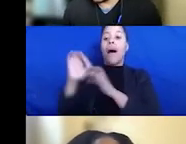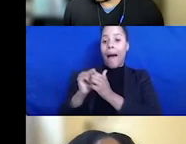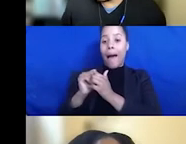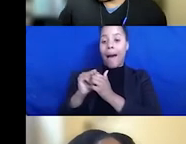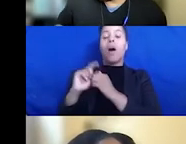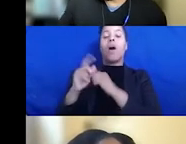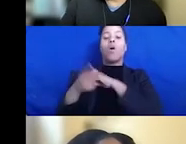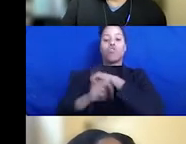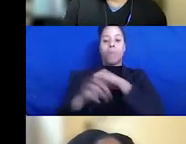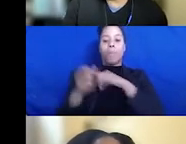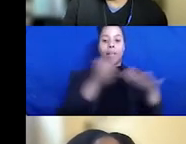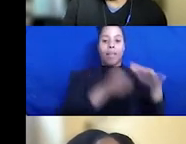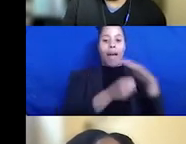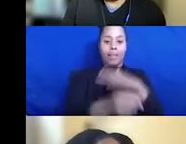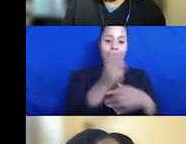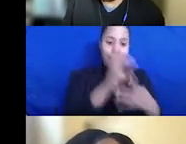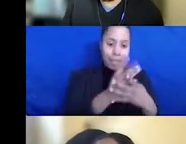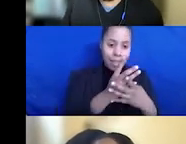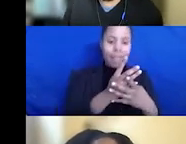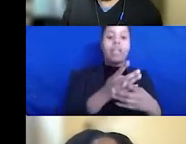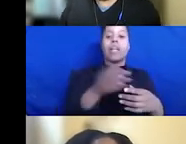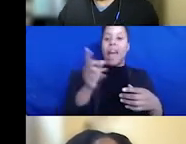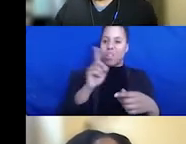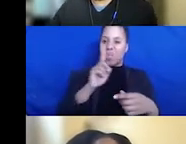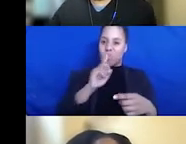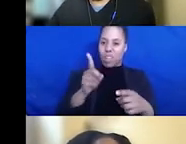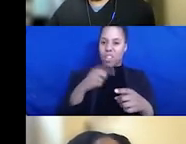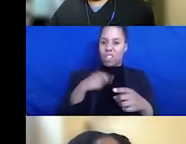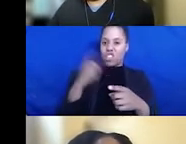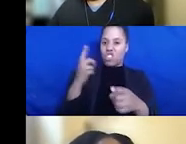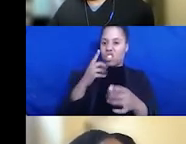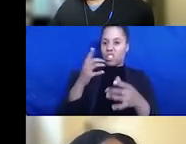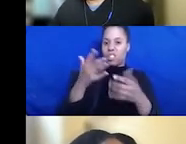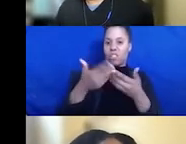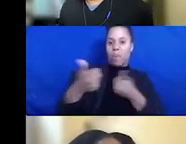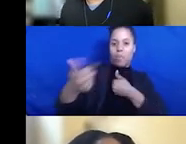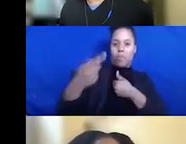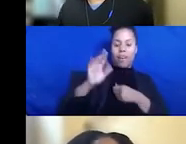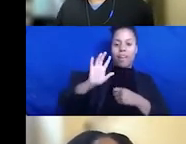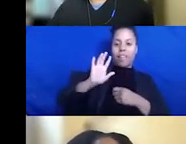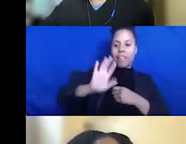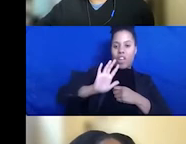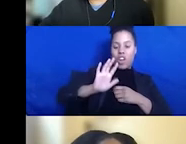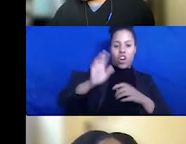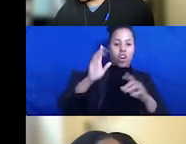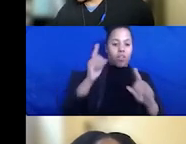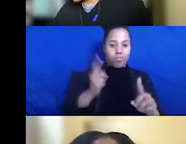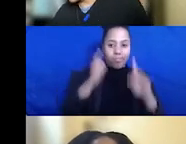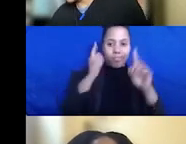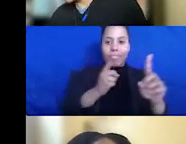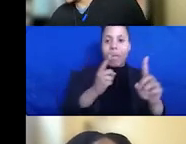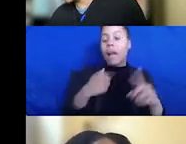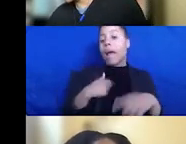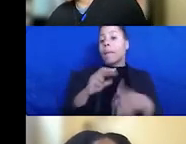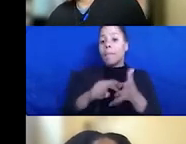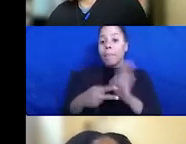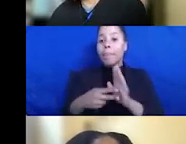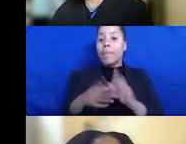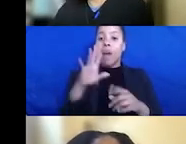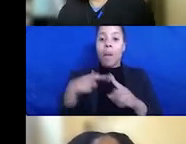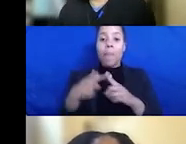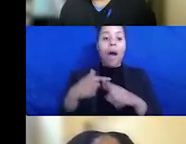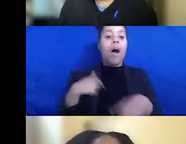destroying the political movements of its time. So resisting against capitalism, fighting for workers, your immigration